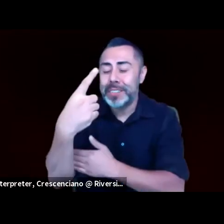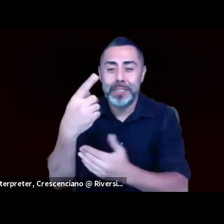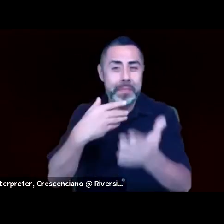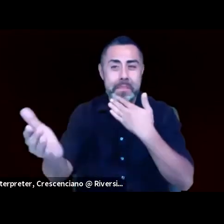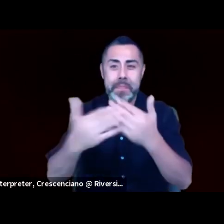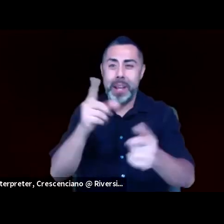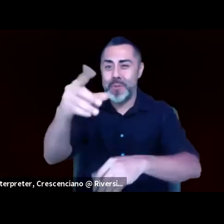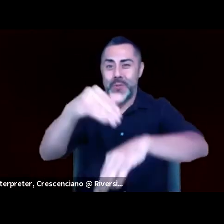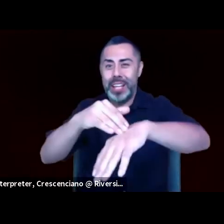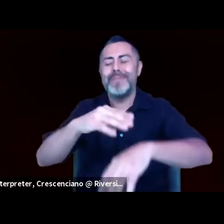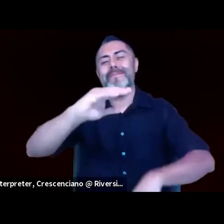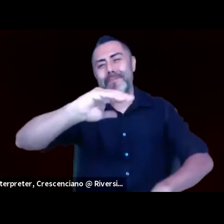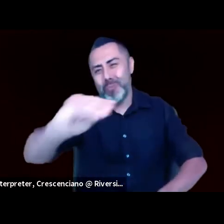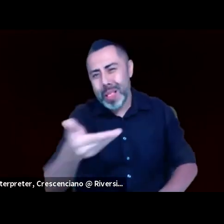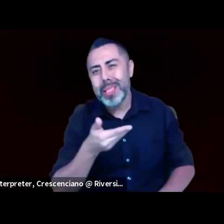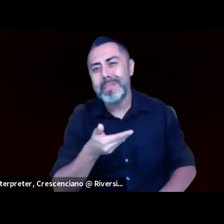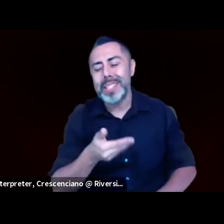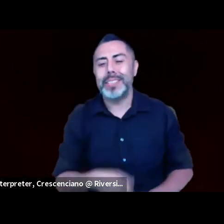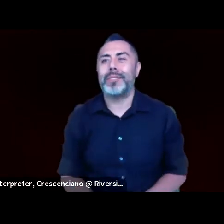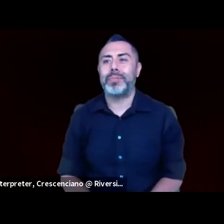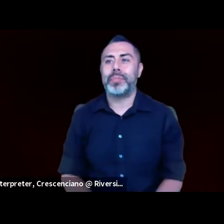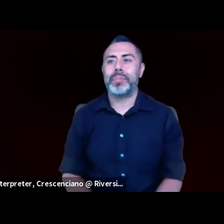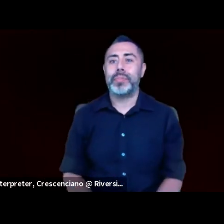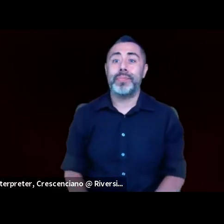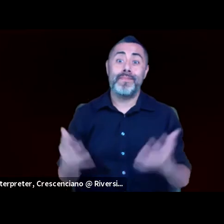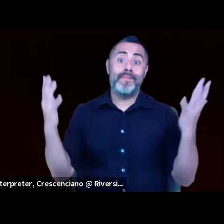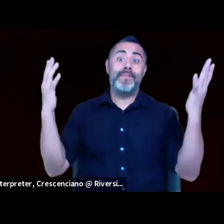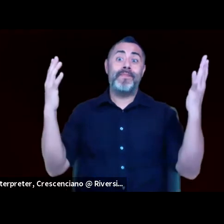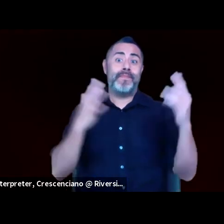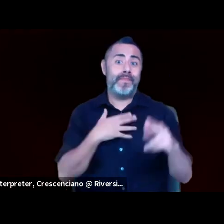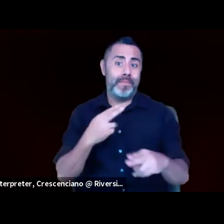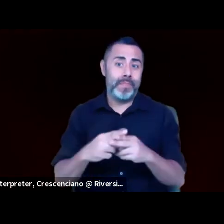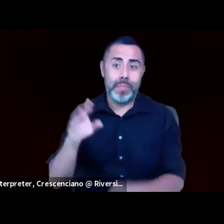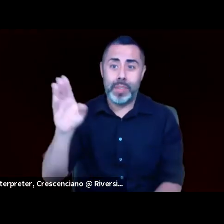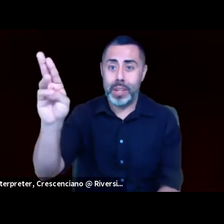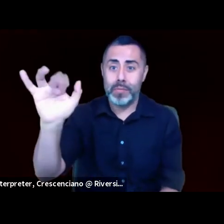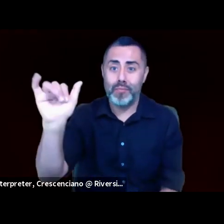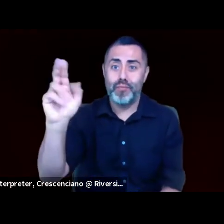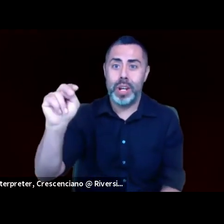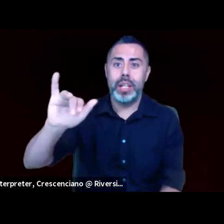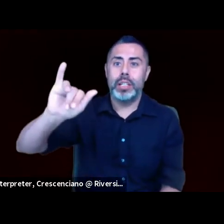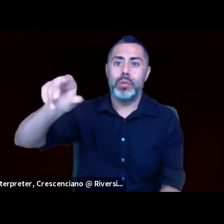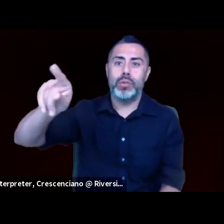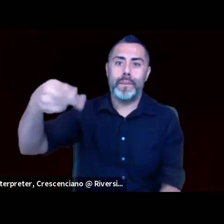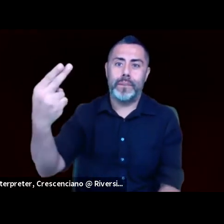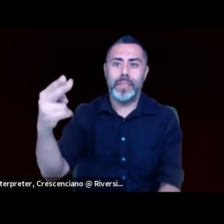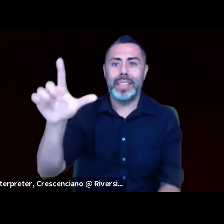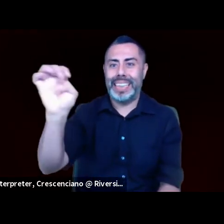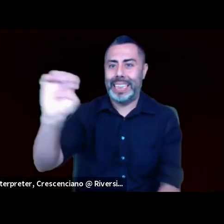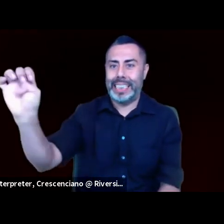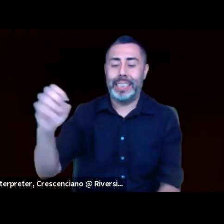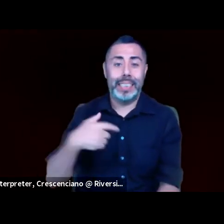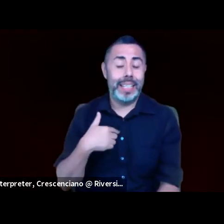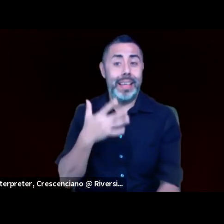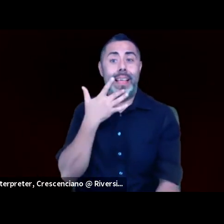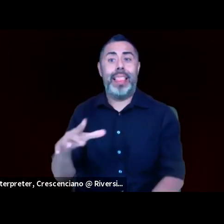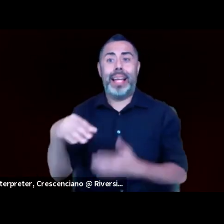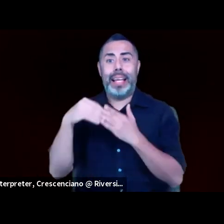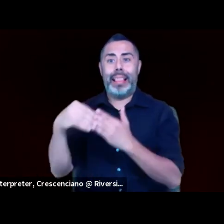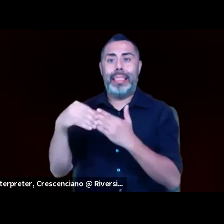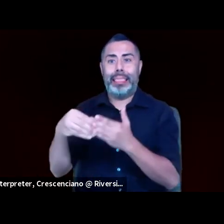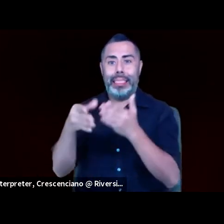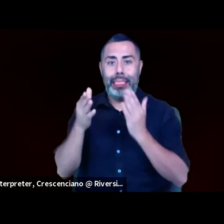welcome. So, my name is Bryan Joseph Lee. I am the lucky leader of